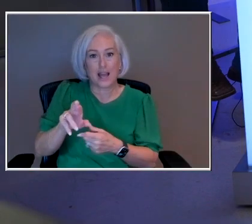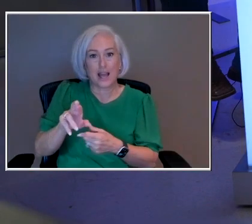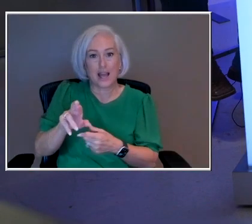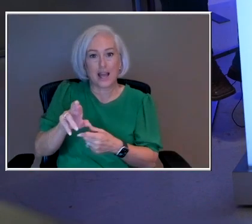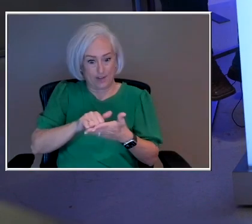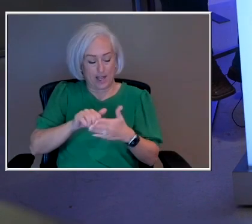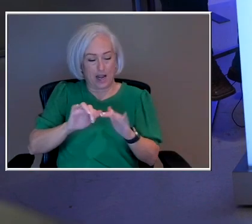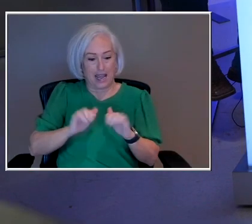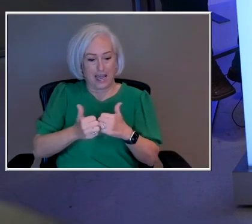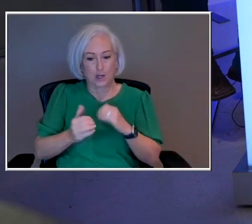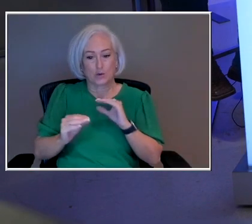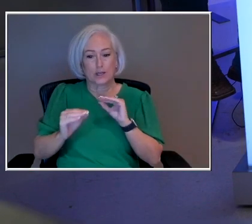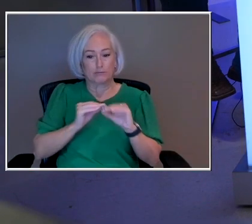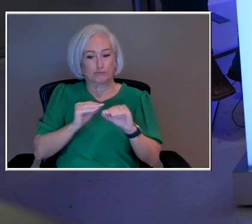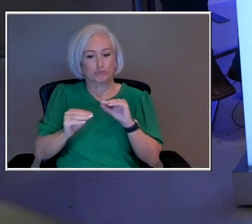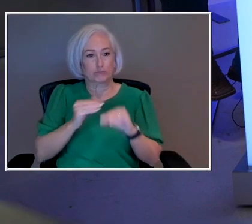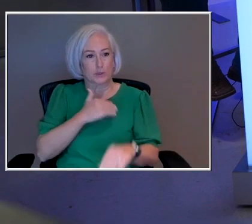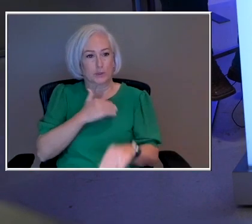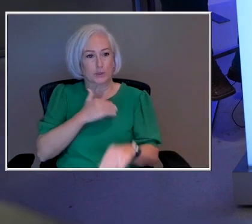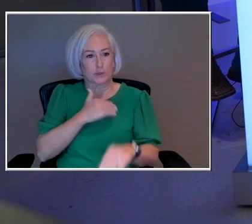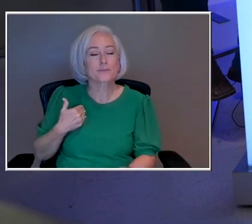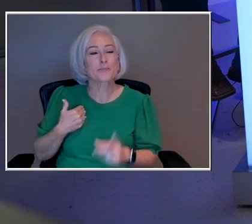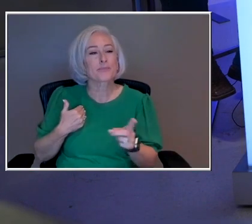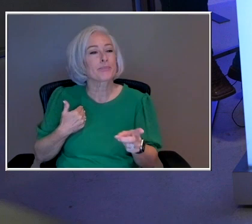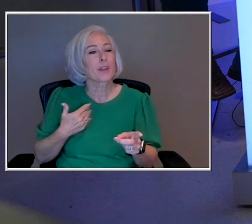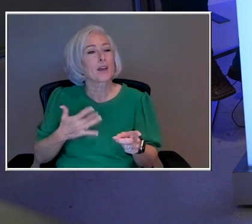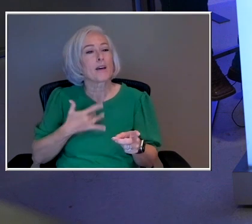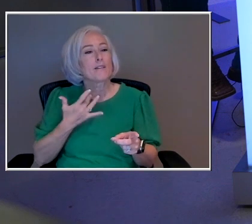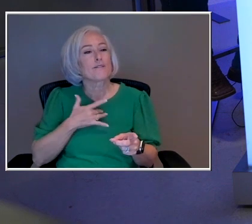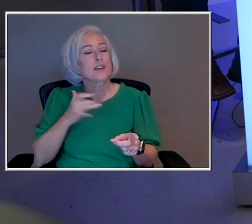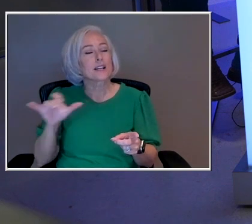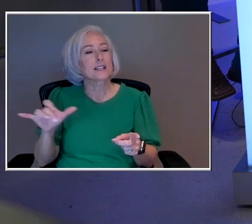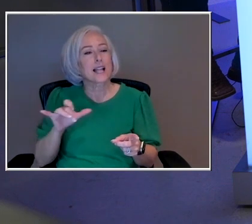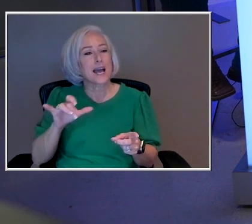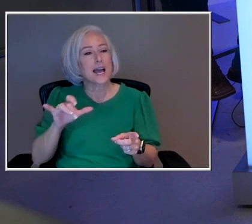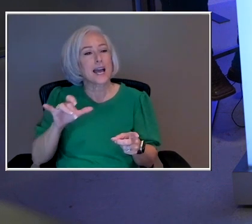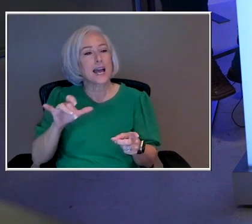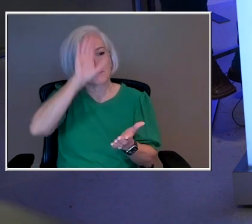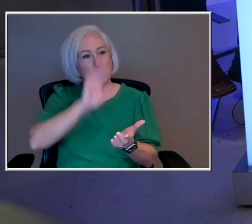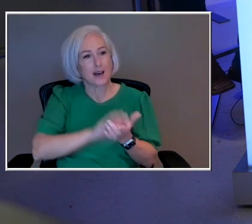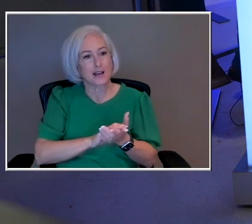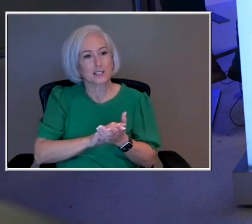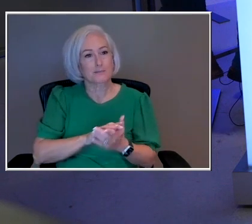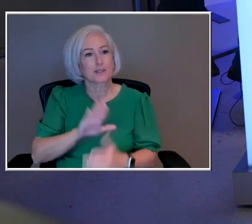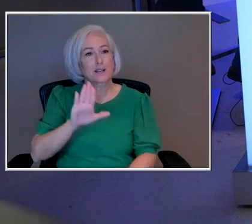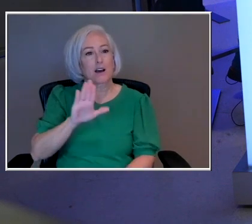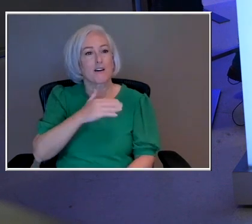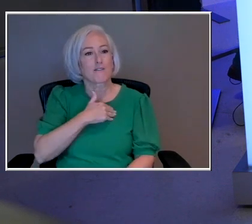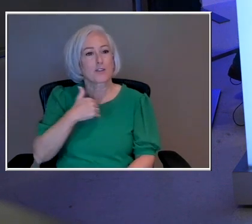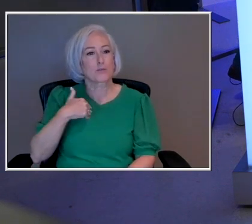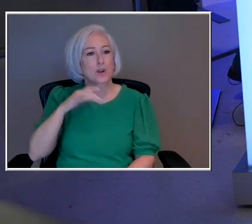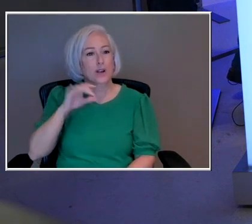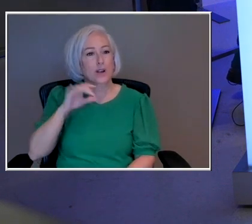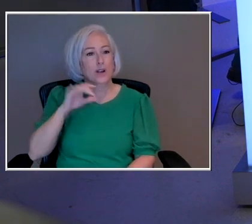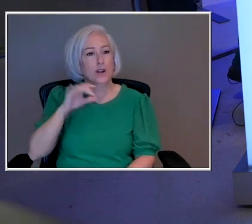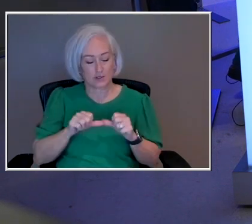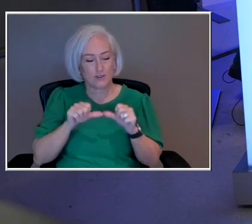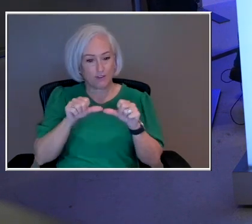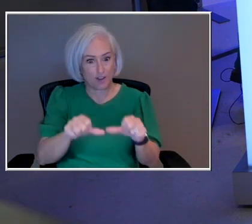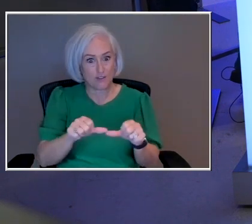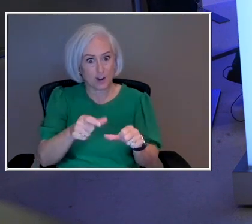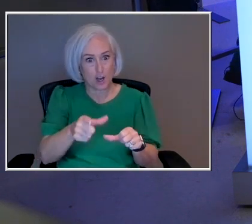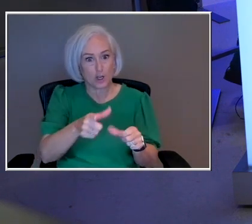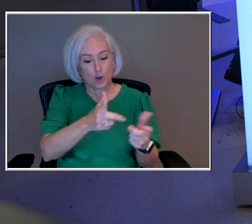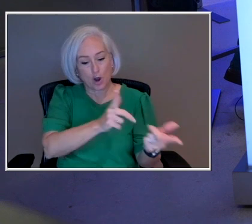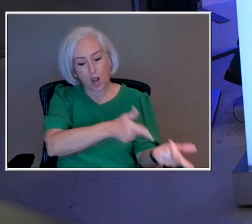in here. What's it like to be the husband of a breast cancer survivor? I mean, you're, like I said, you're kind of pulled into this world that we typically think of as women handling